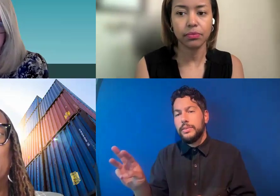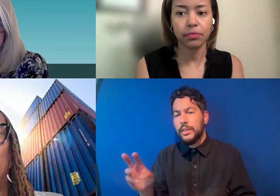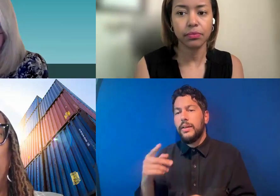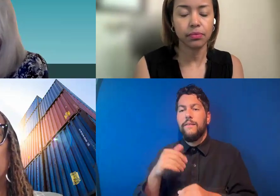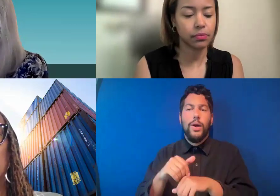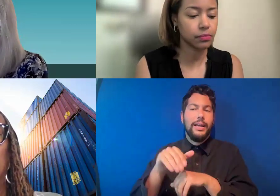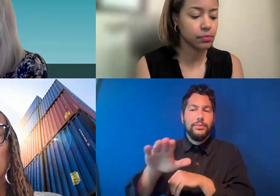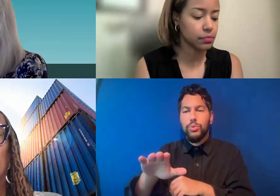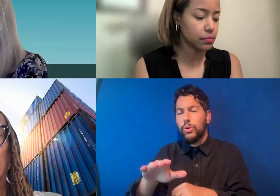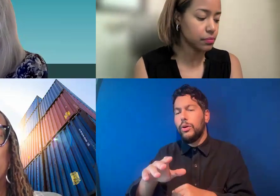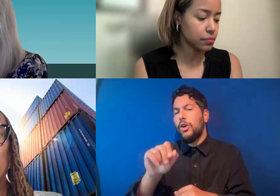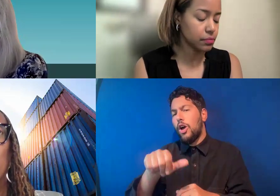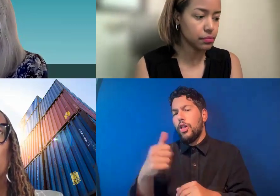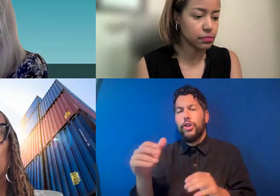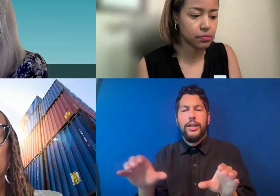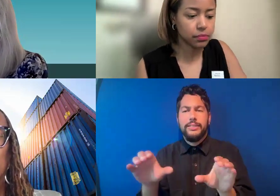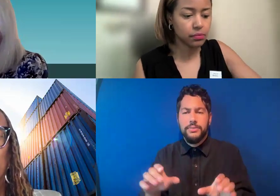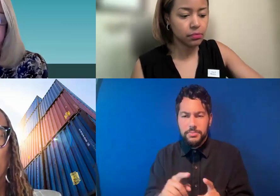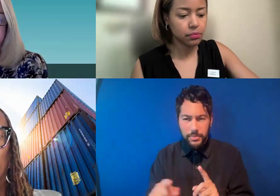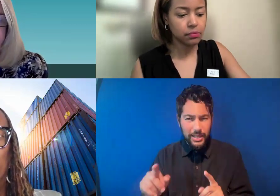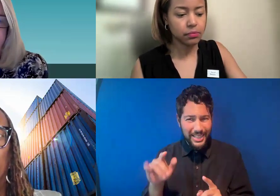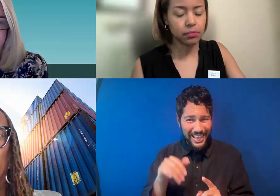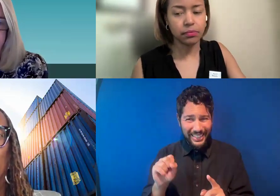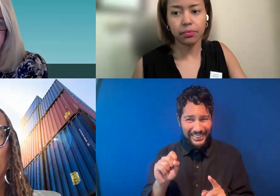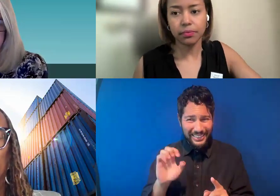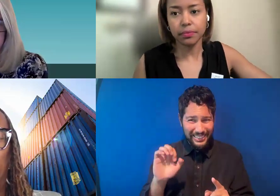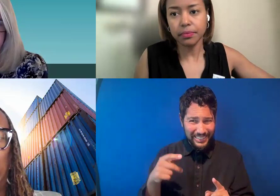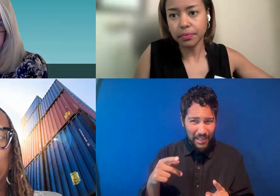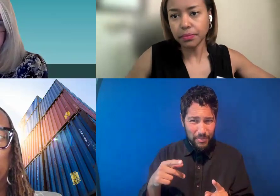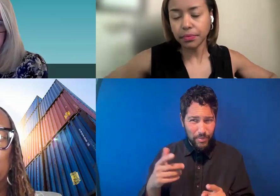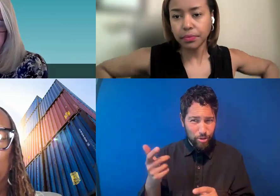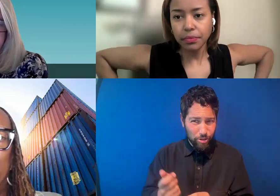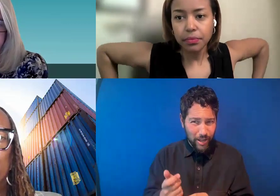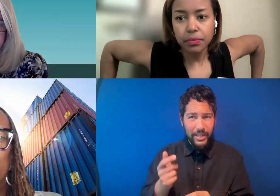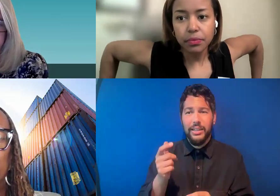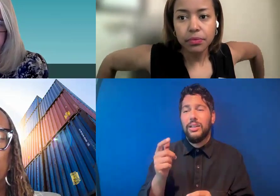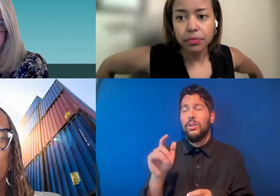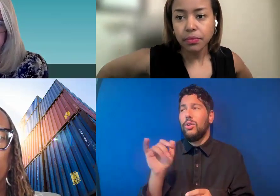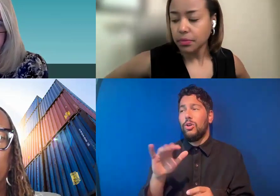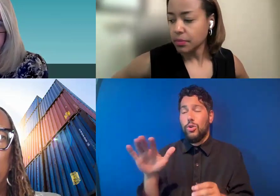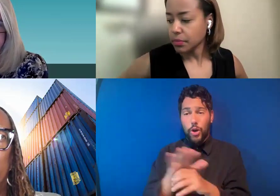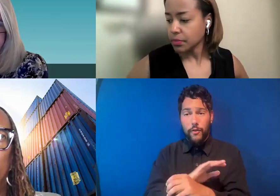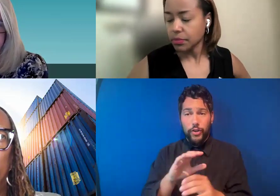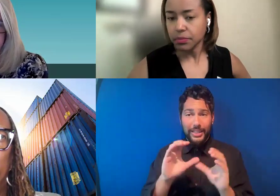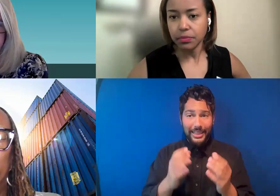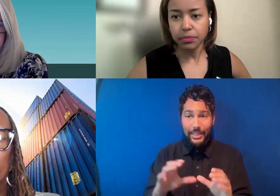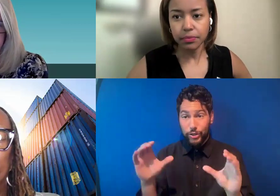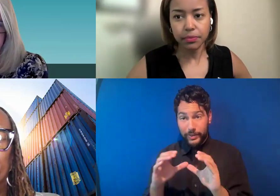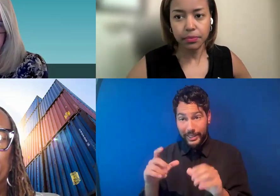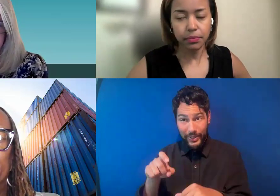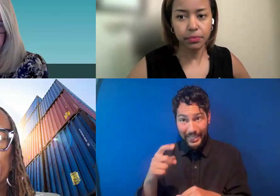other export activities, but does the STEP grant cover those certifications and classes too that are needed to